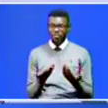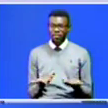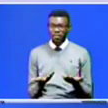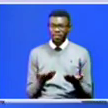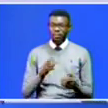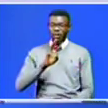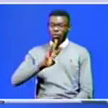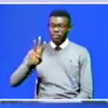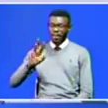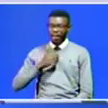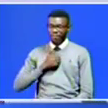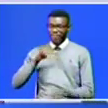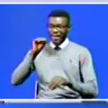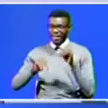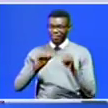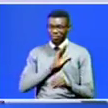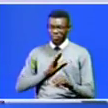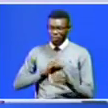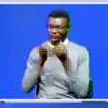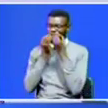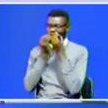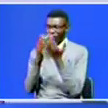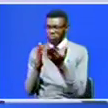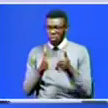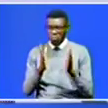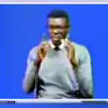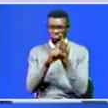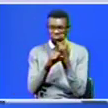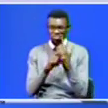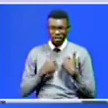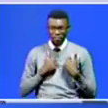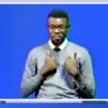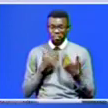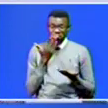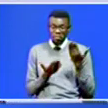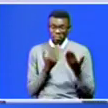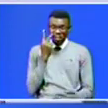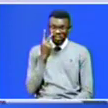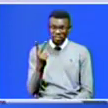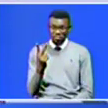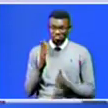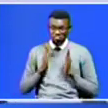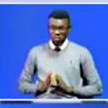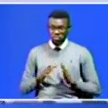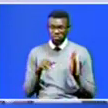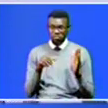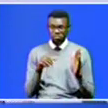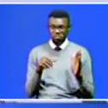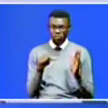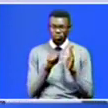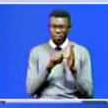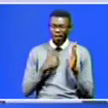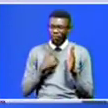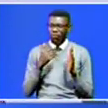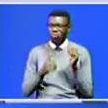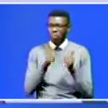ya website. Kwa hivyo kuna njia mingi ya kuweza kupata habari na kwa hivyo labda tu wale mtu ambaye ana shida zake ndio labda atakuwa na tatizo kama